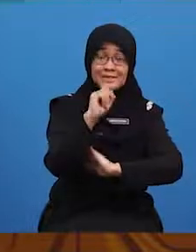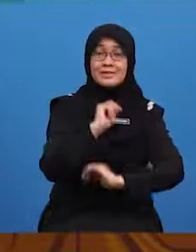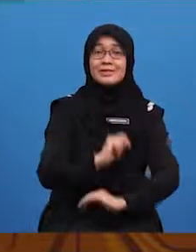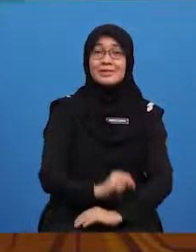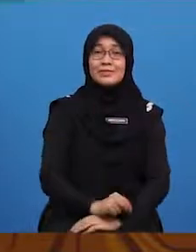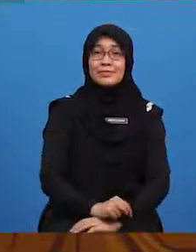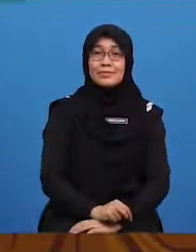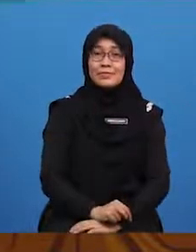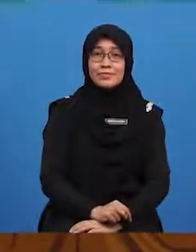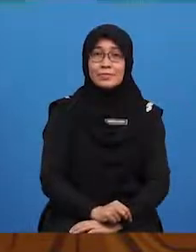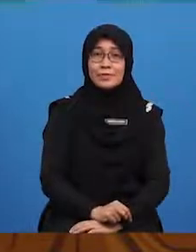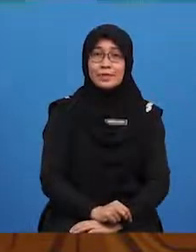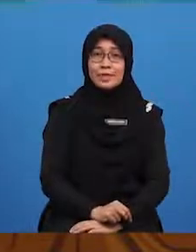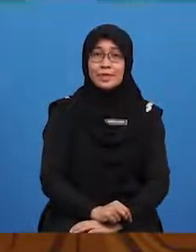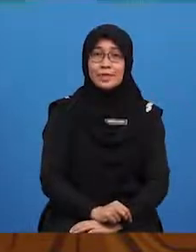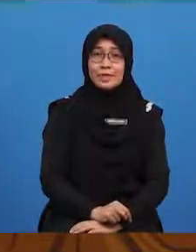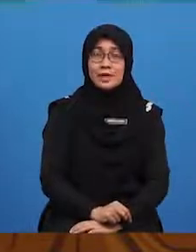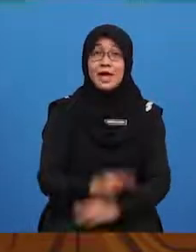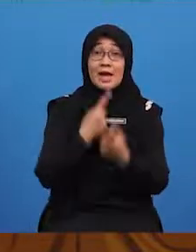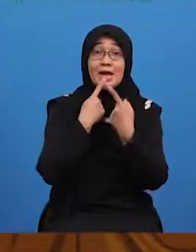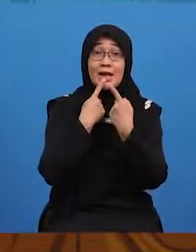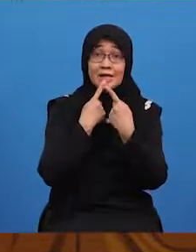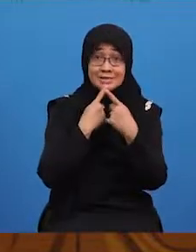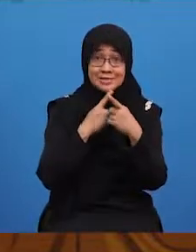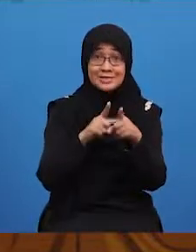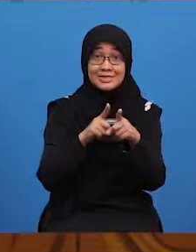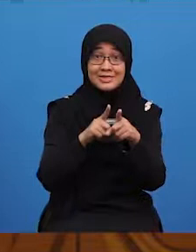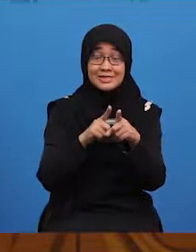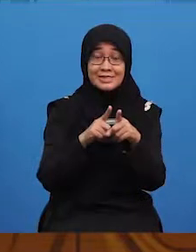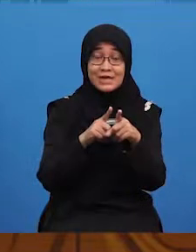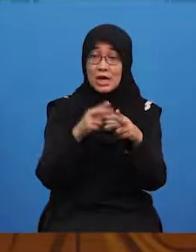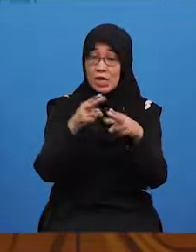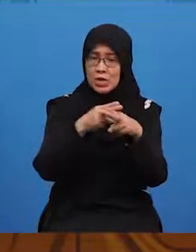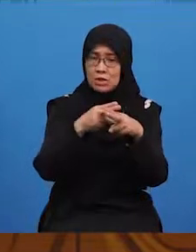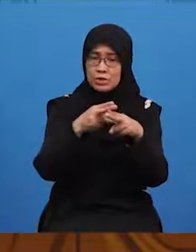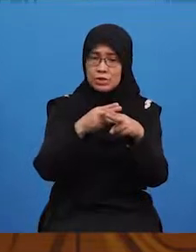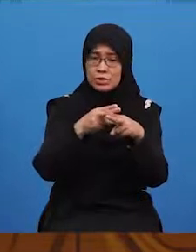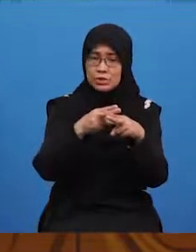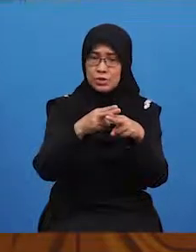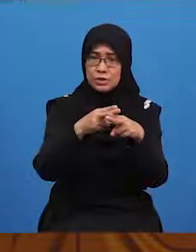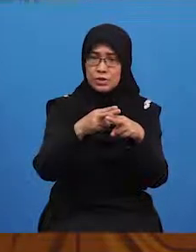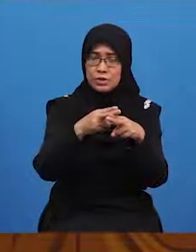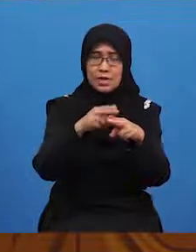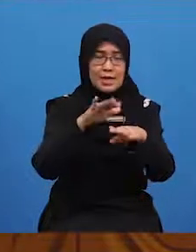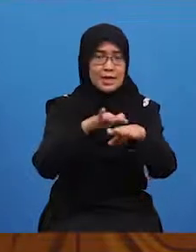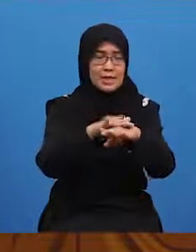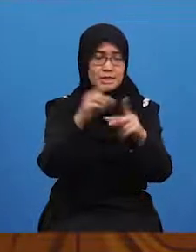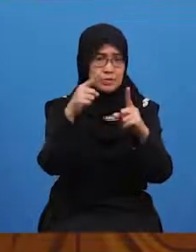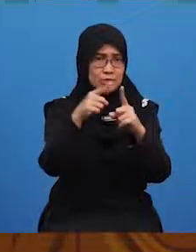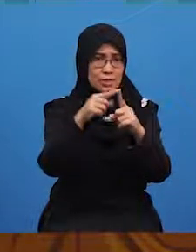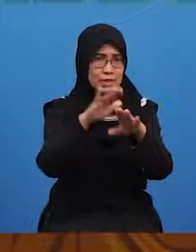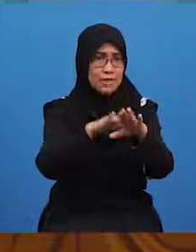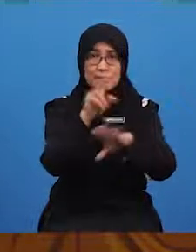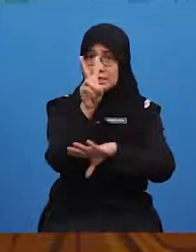2 plus 1. We can say it is a quarter to the shorthand.